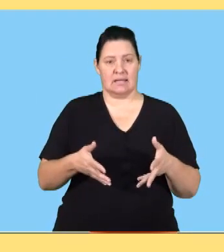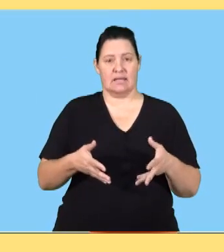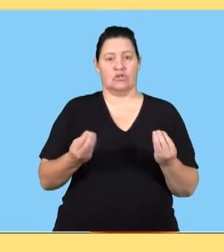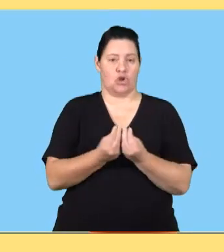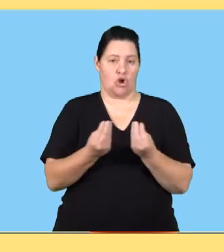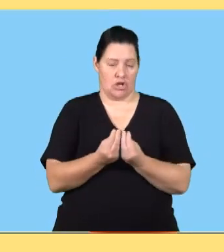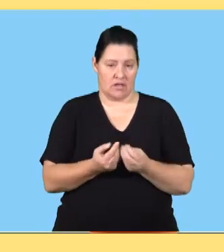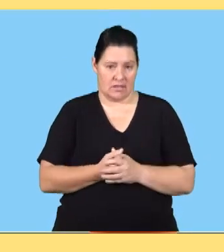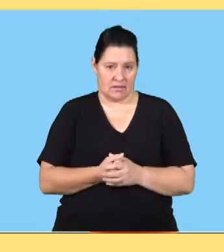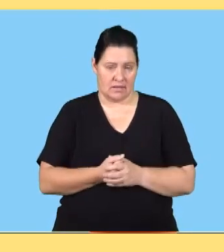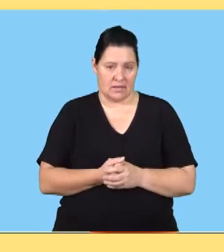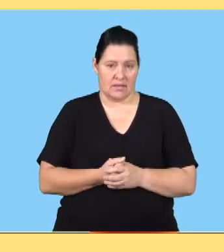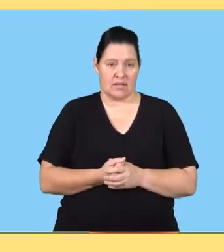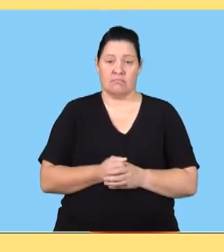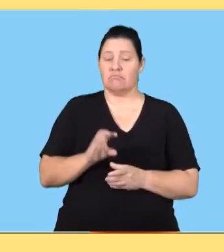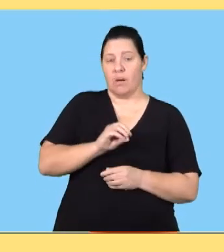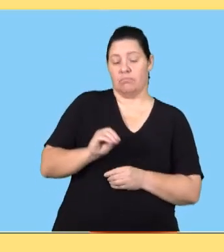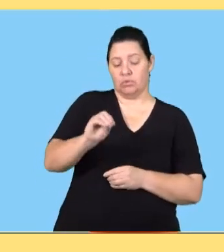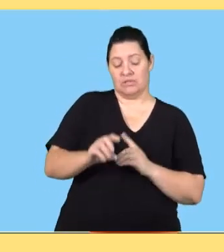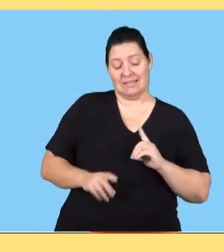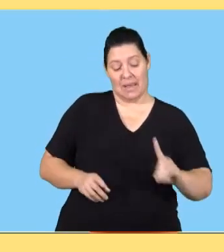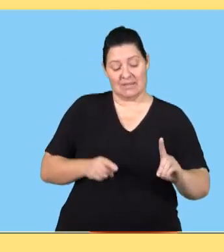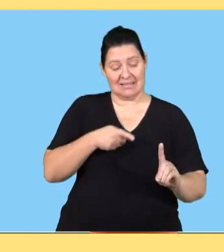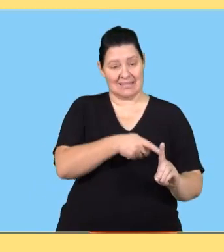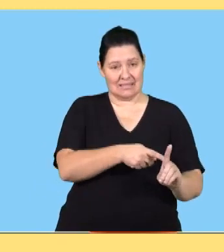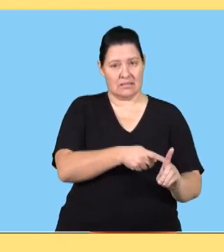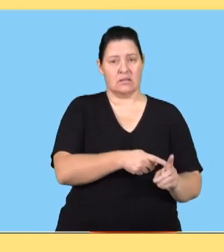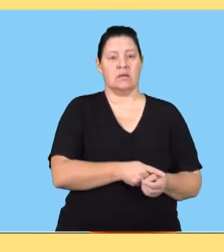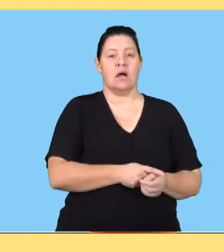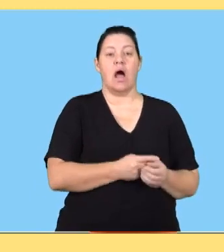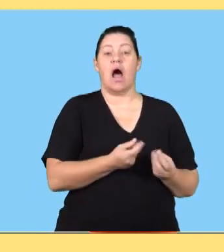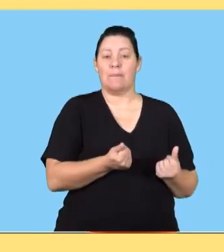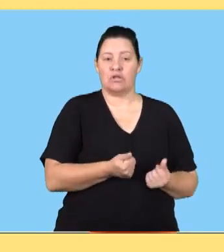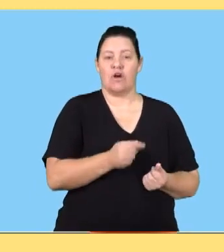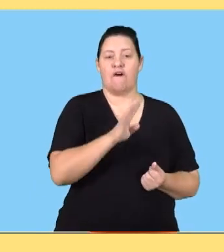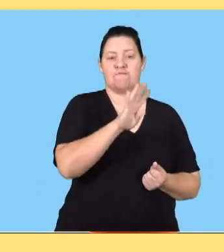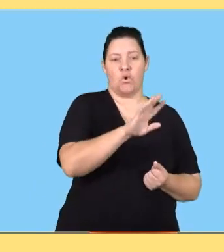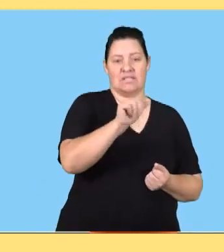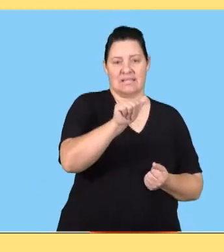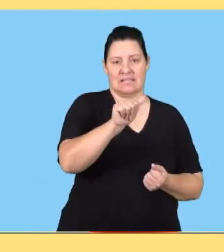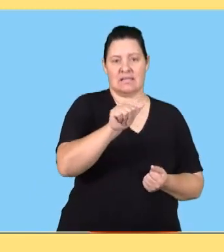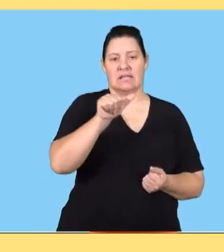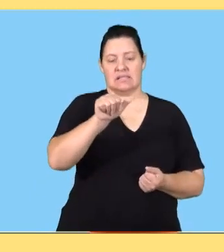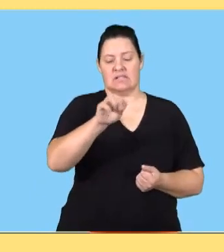trading stock. I'm having my trading stock, and the amount is going to come to the debit side,